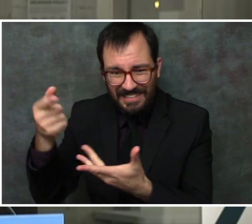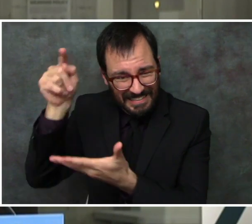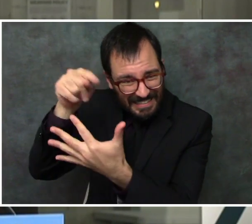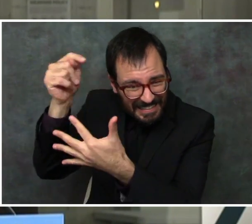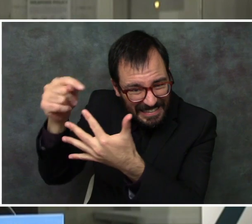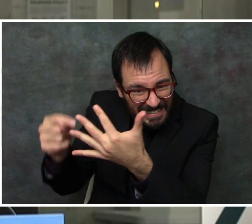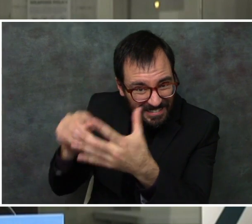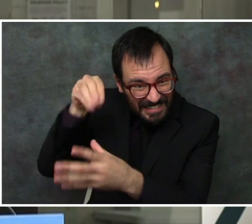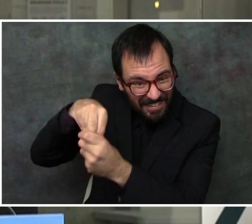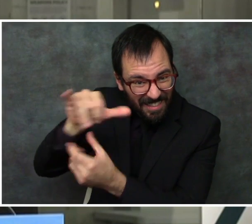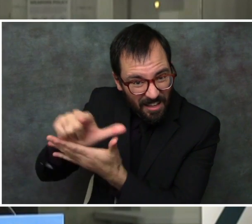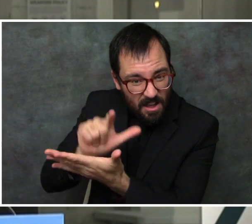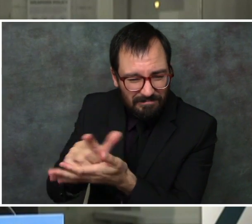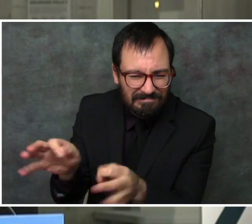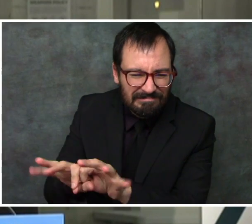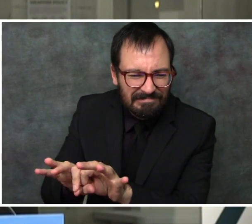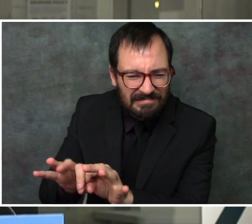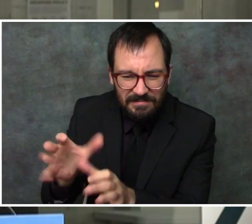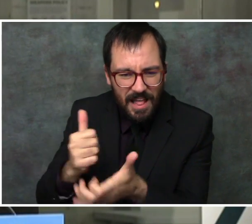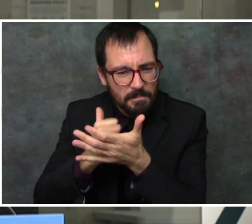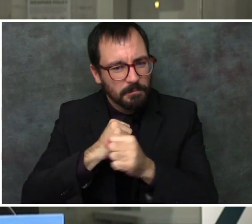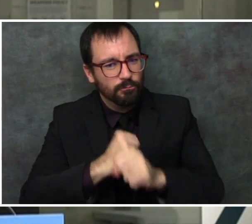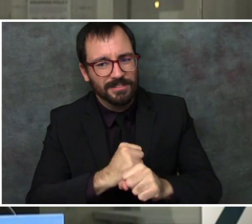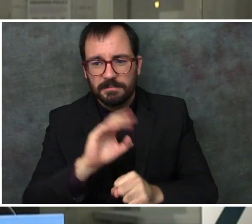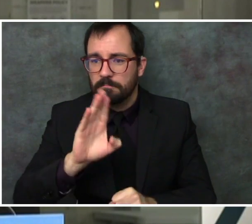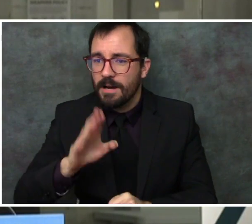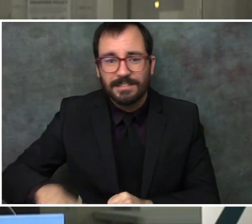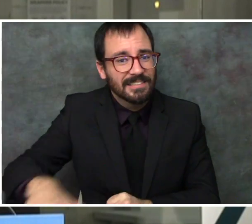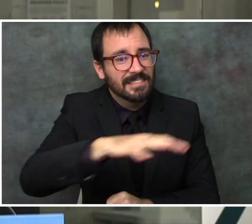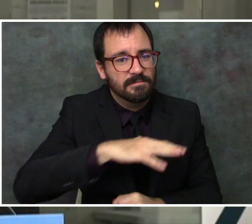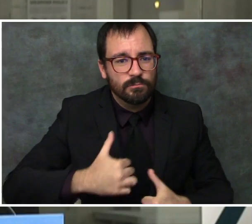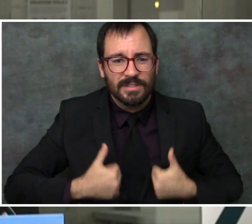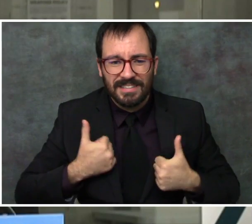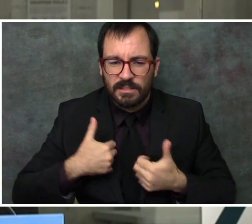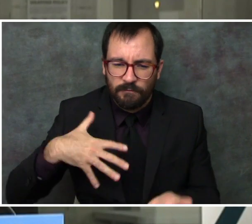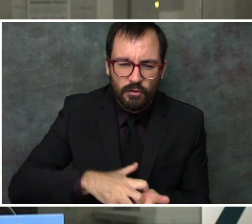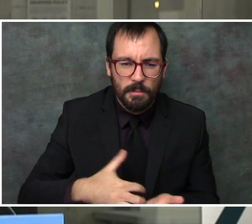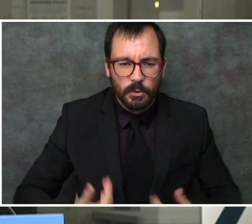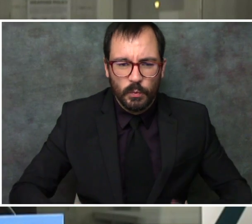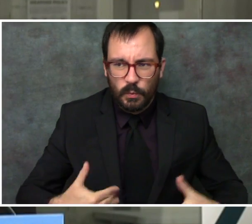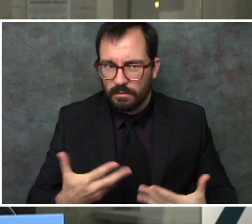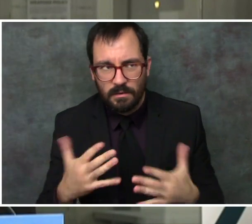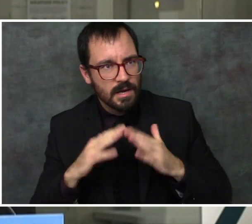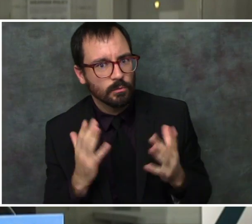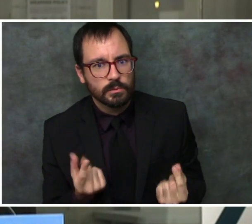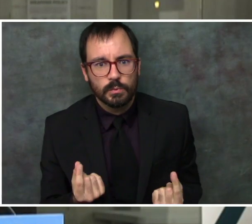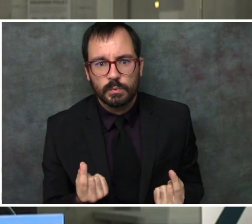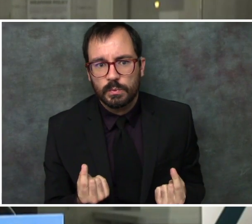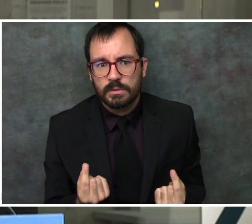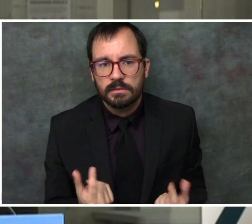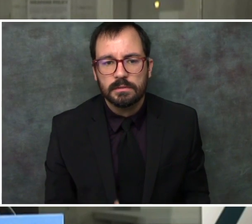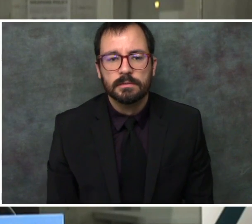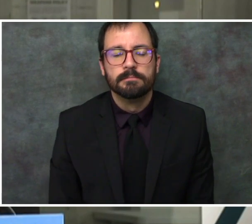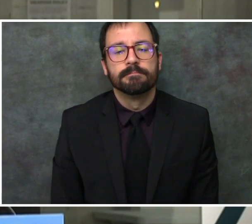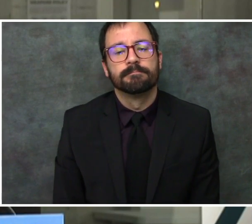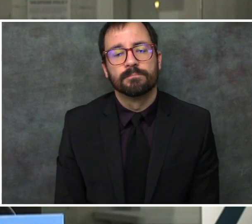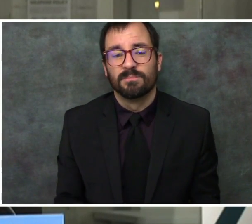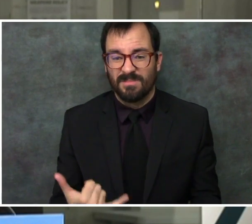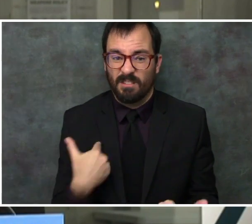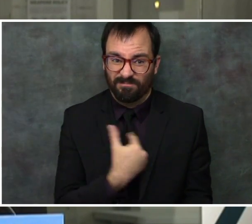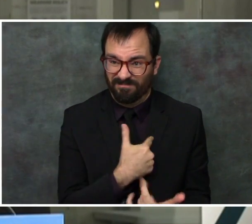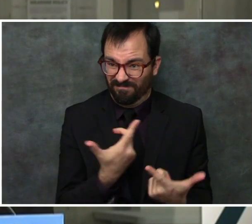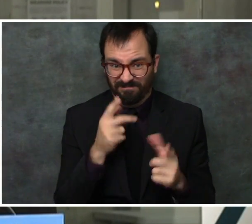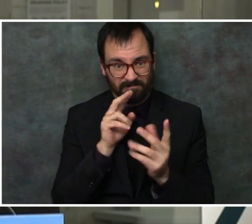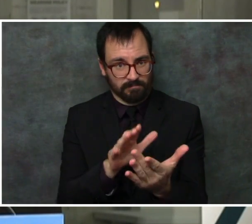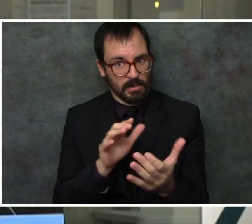Boston. Right now, we're facing a potential crisis. As a city, we must use the power of what we have to